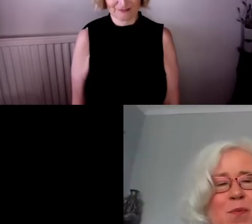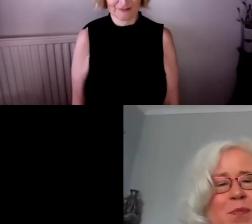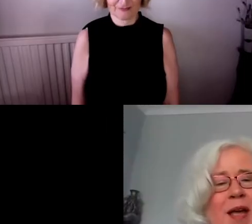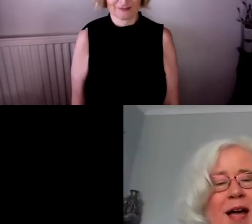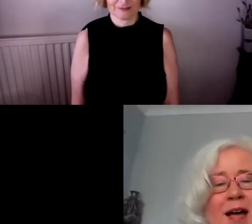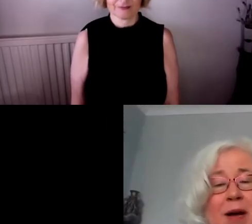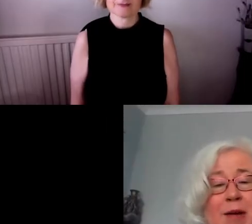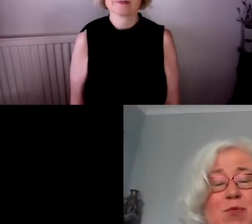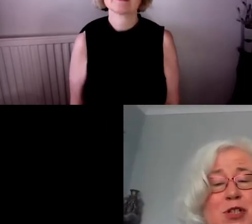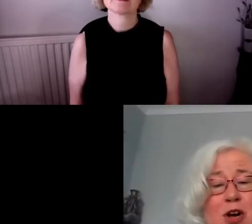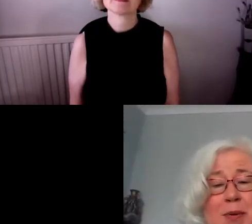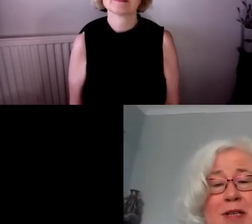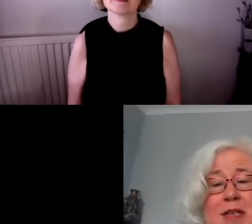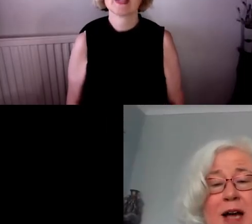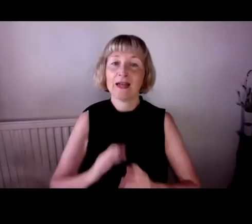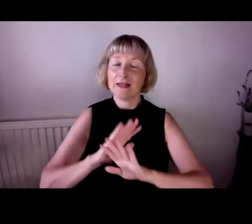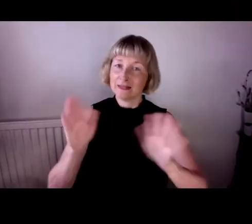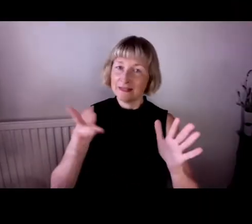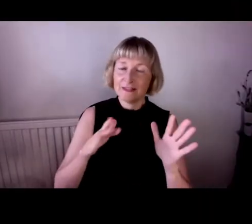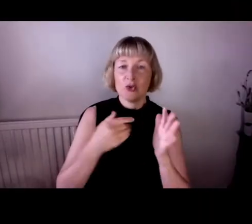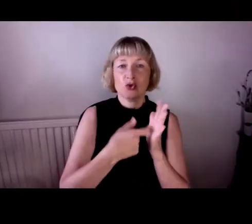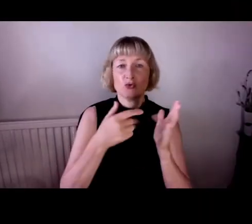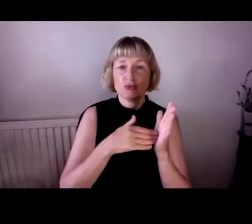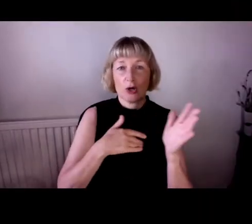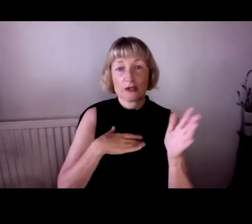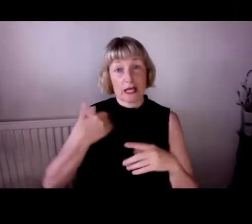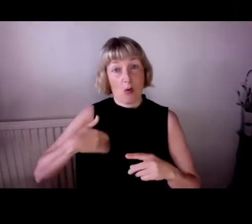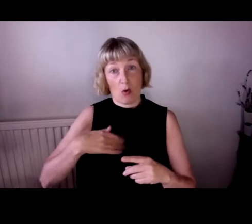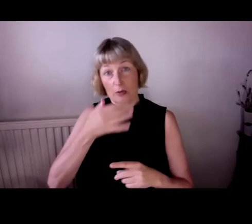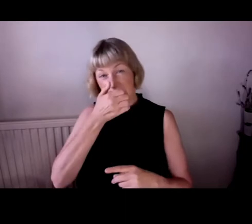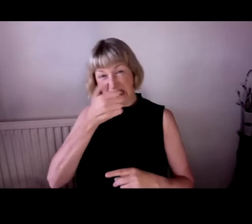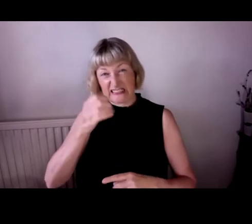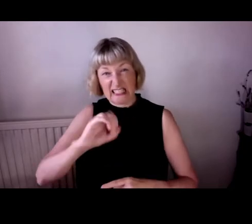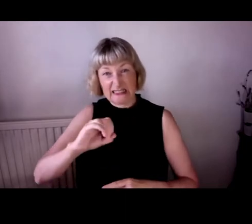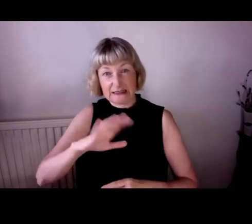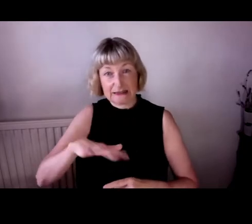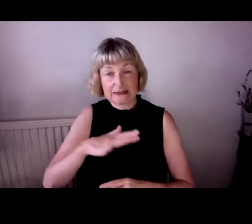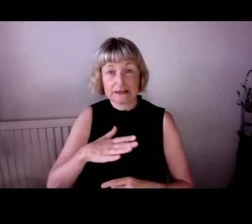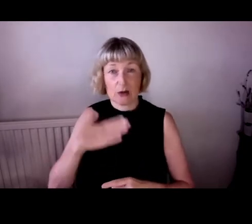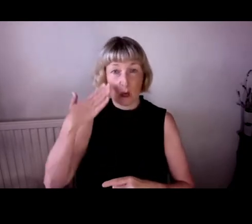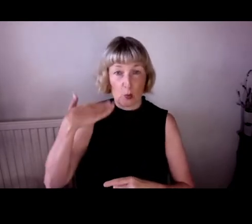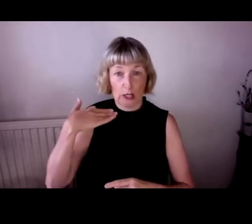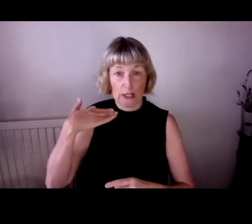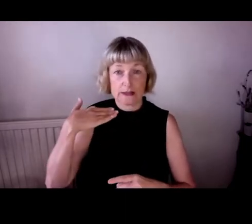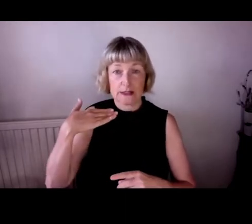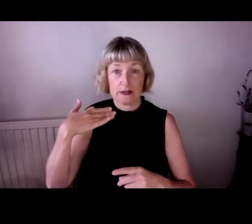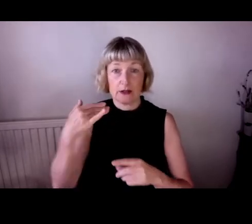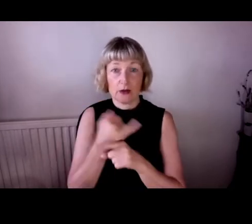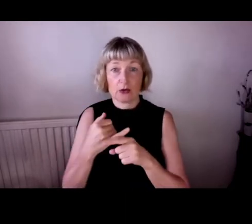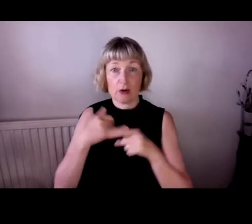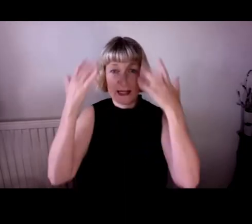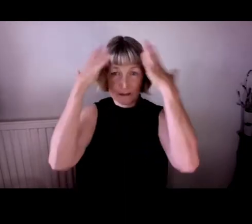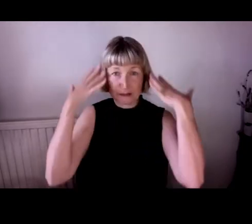you, Paul. My name is Roz Chalmers. I'm a woman in my 60s, white hair, pink glasses, and my pronouns are